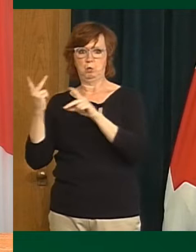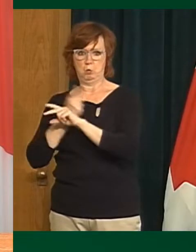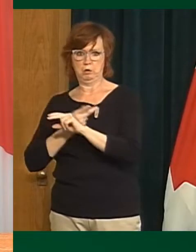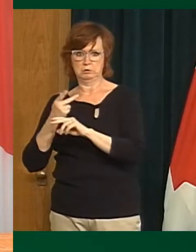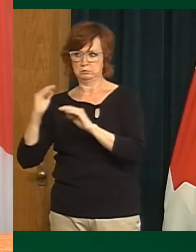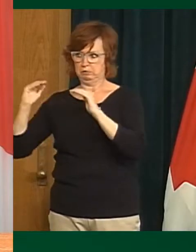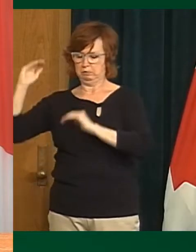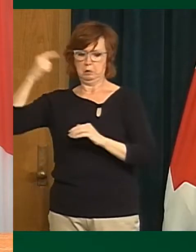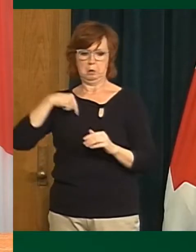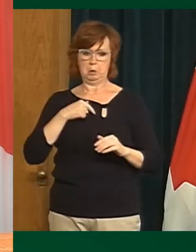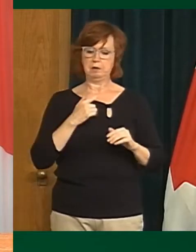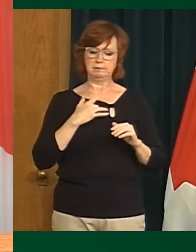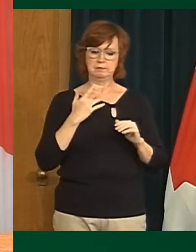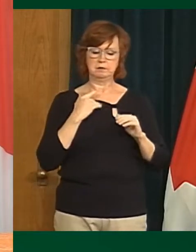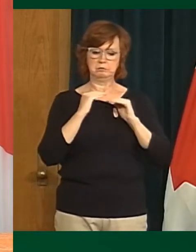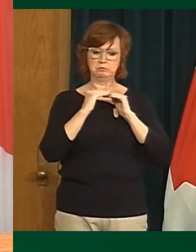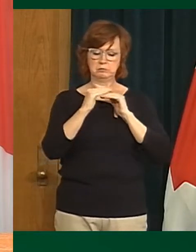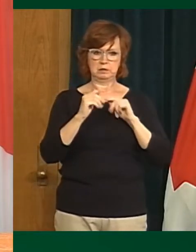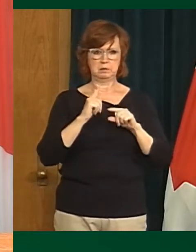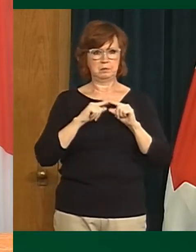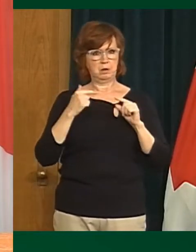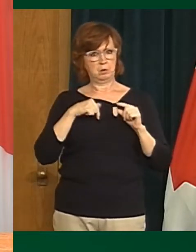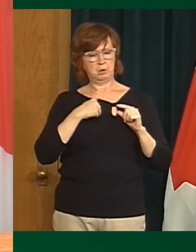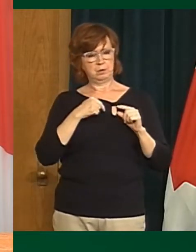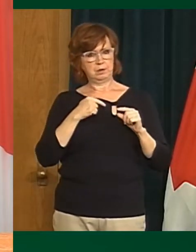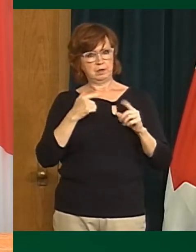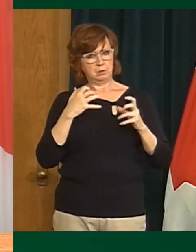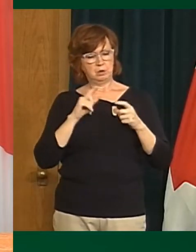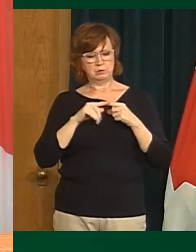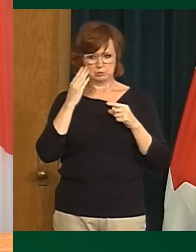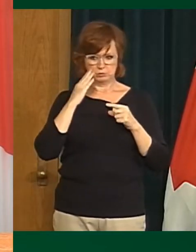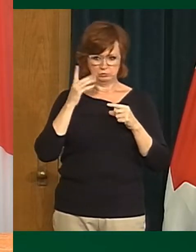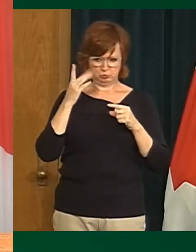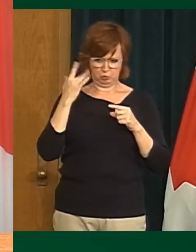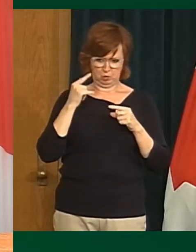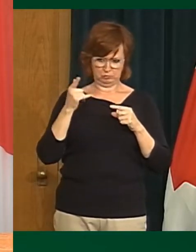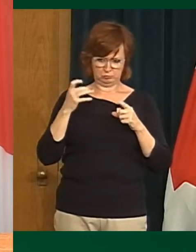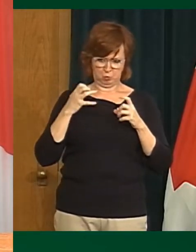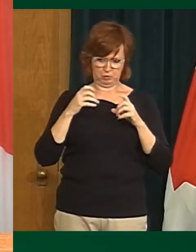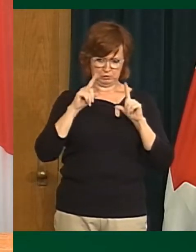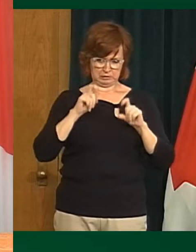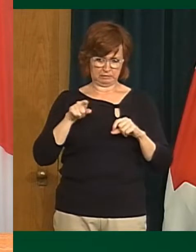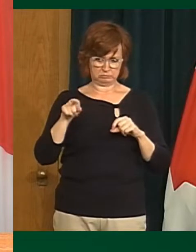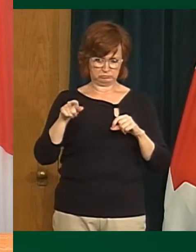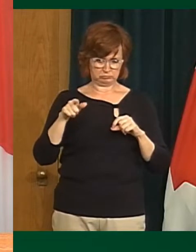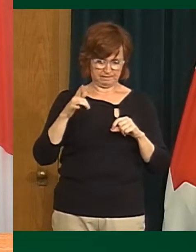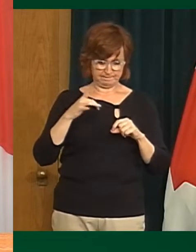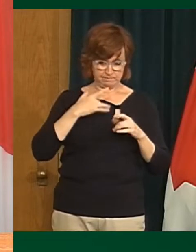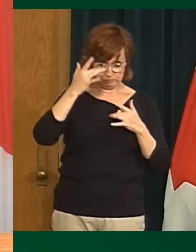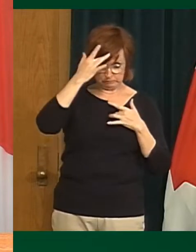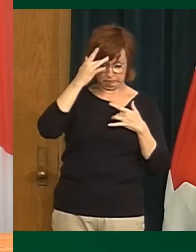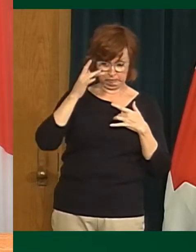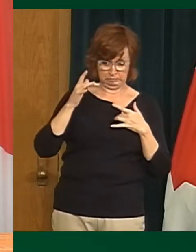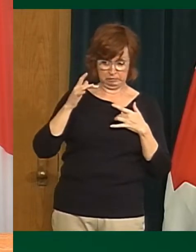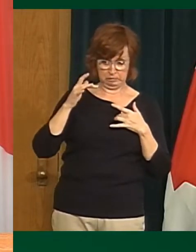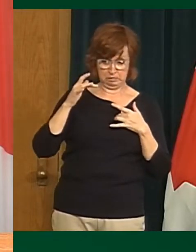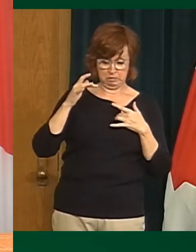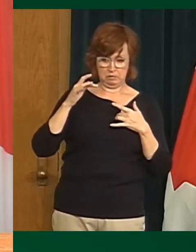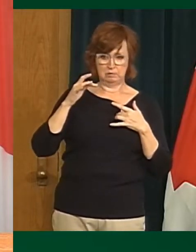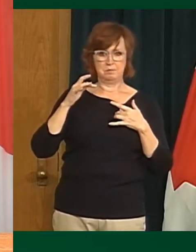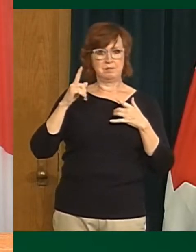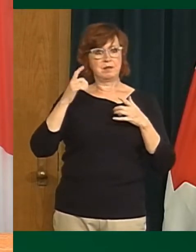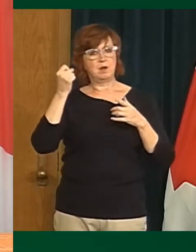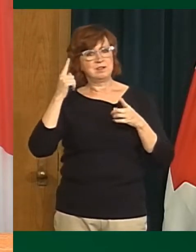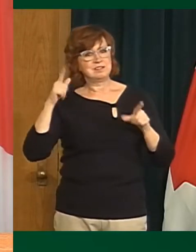many are positive, but why did people choose to get a test? Were they symptomatic? So we already know that so far most of the people who